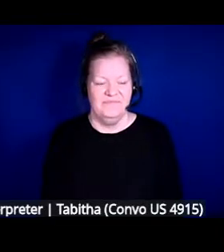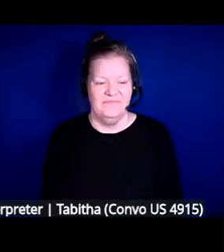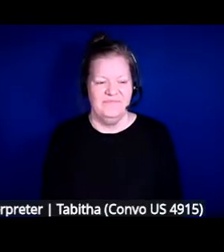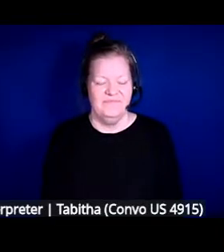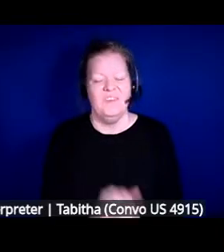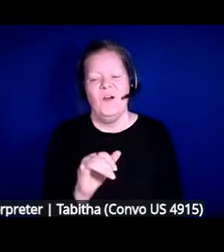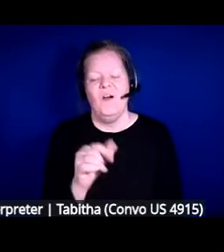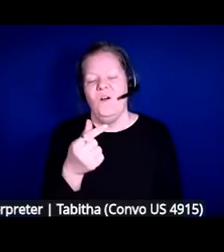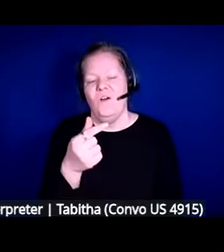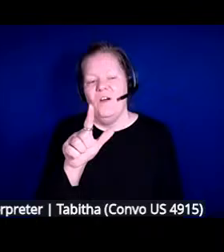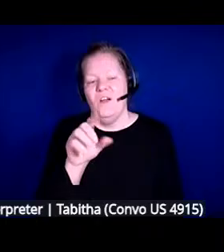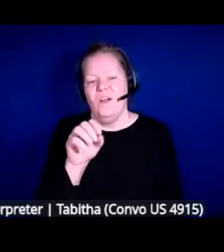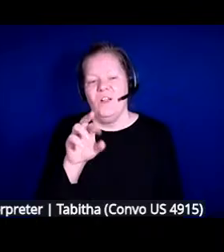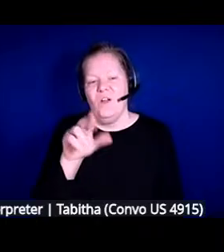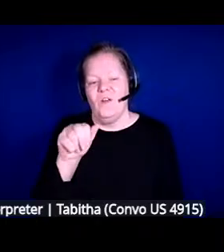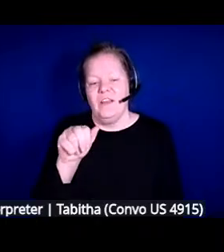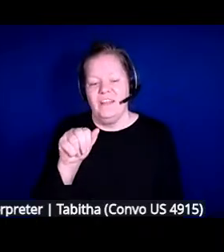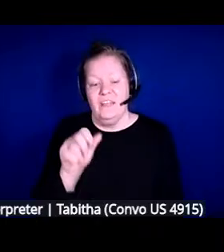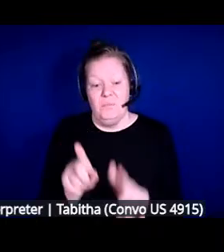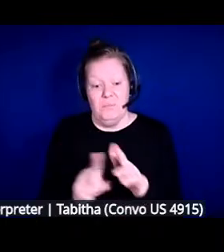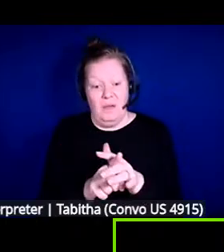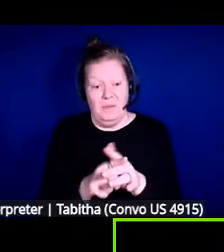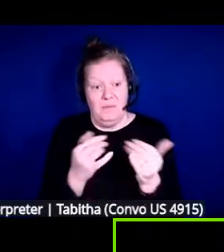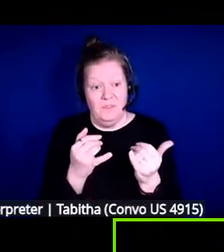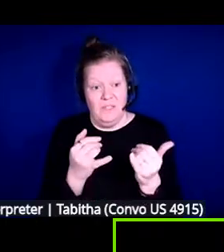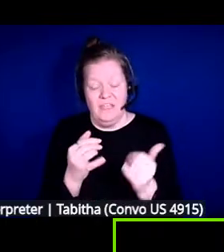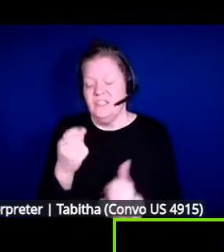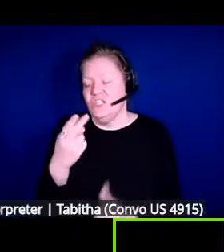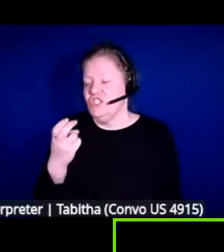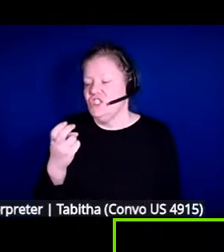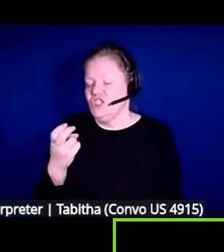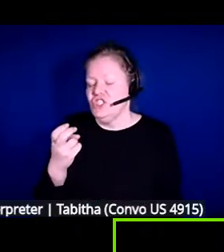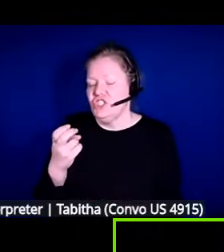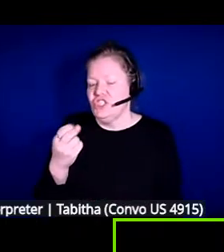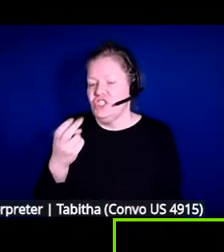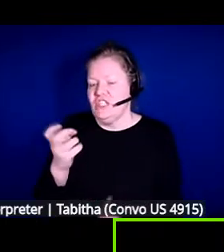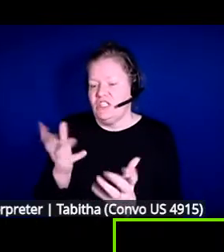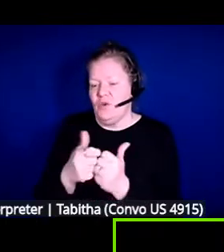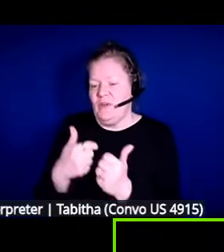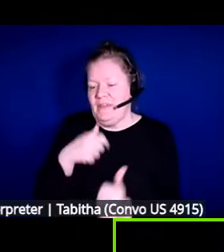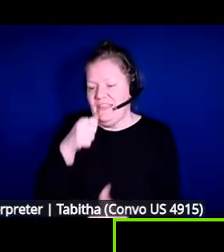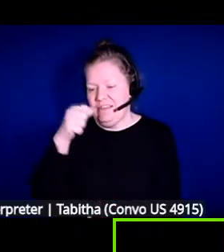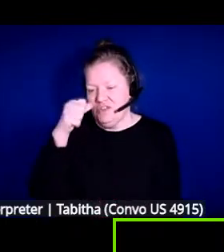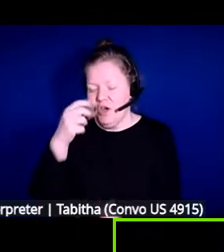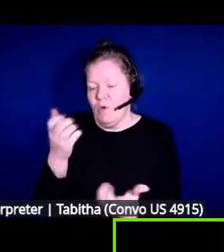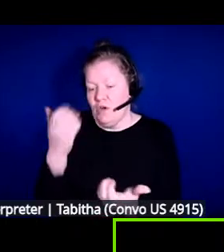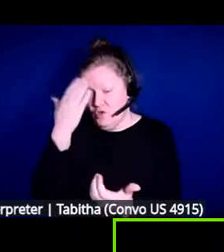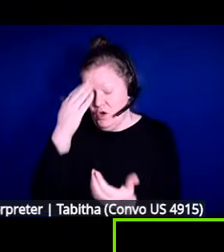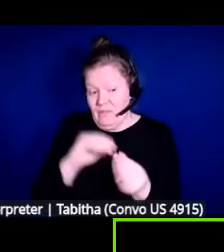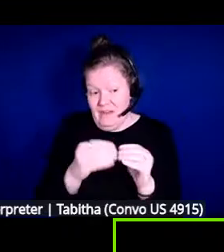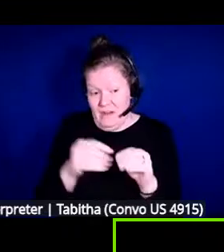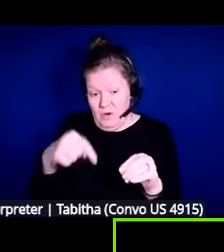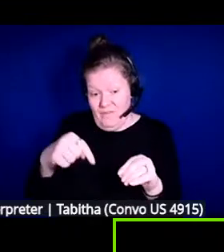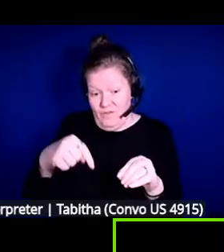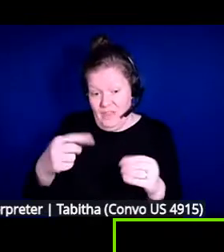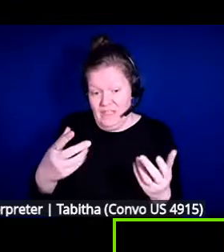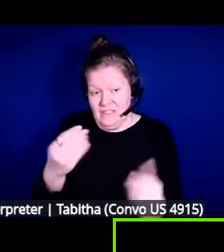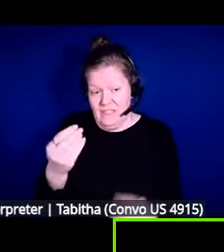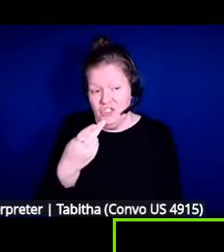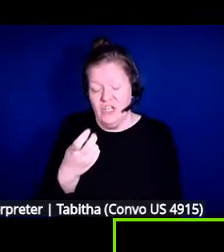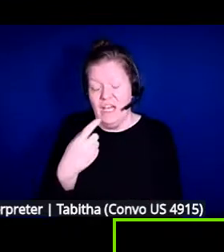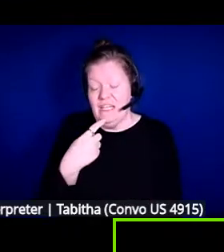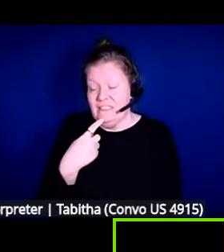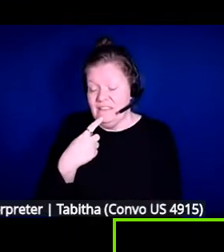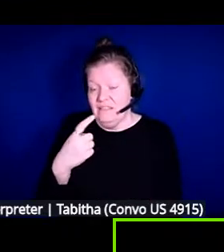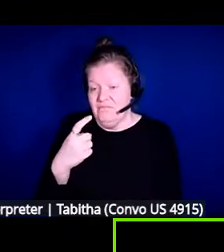oh, Gloria. Gloria popped Gloria. in today. She talked to me yesterday and wanted to know the number, and I told